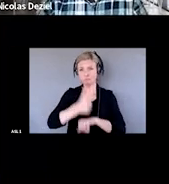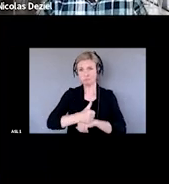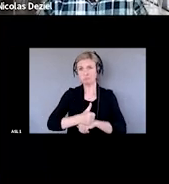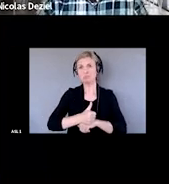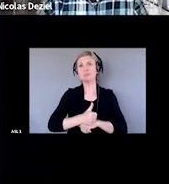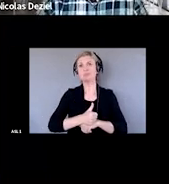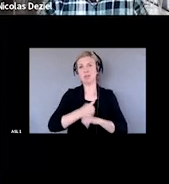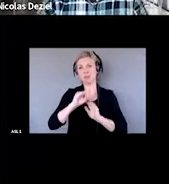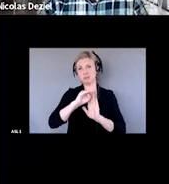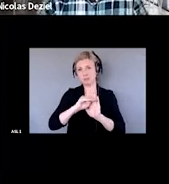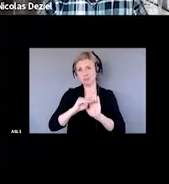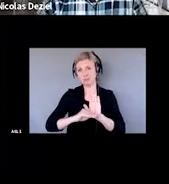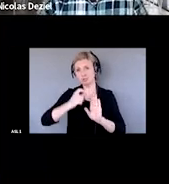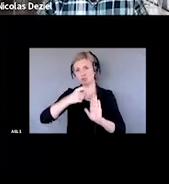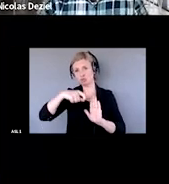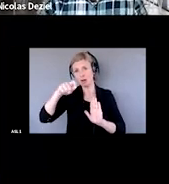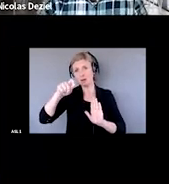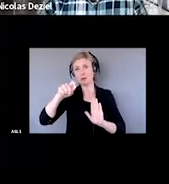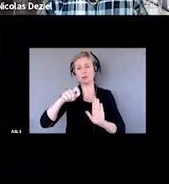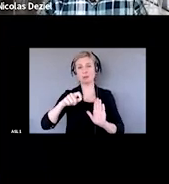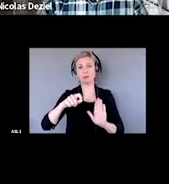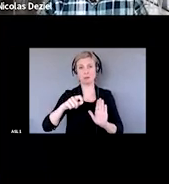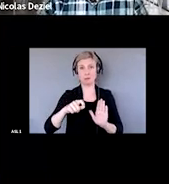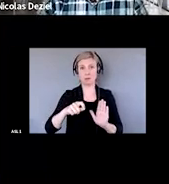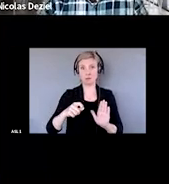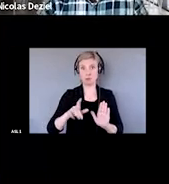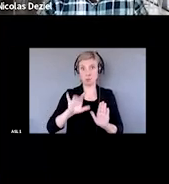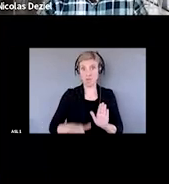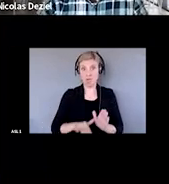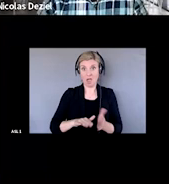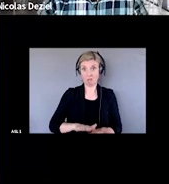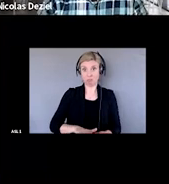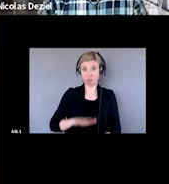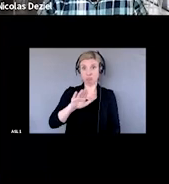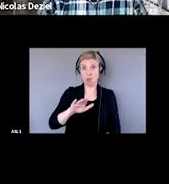you know, grabbing that checklist because it's a very useful tool